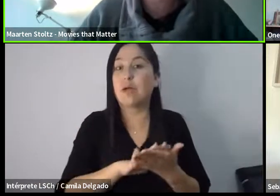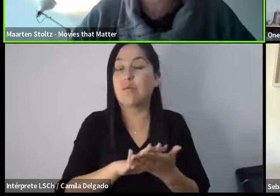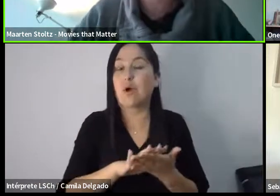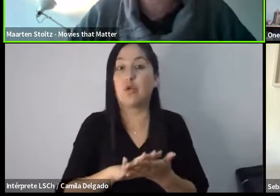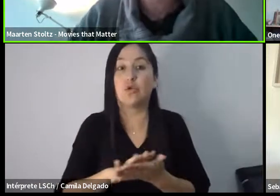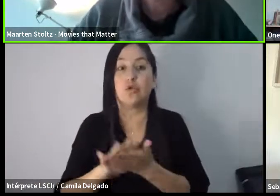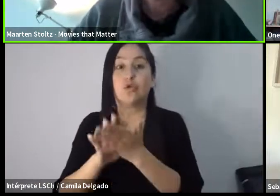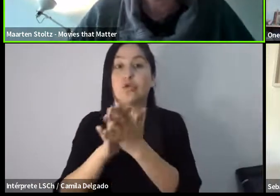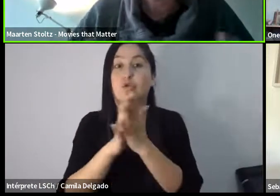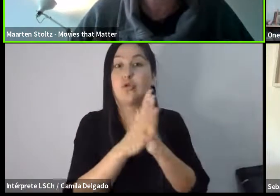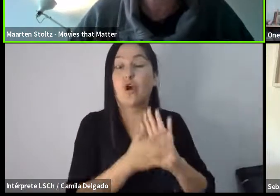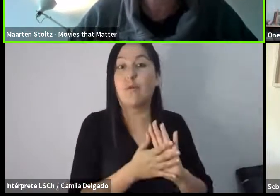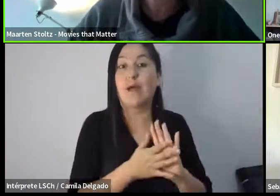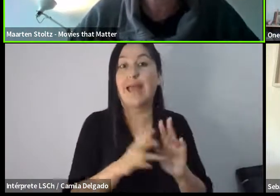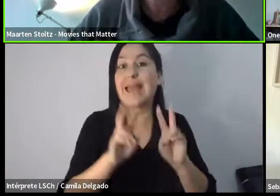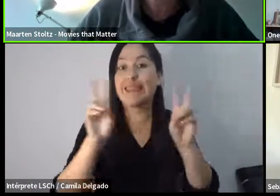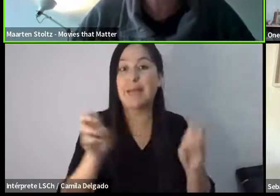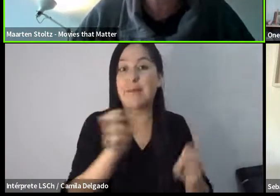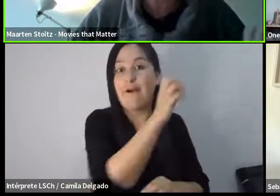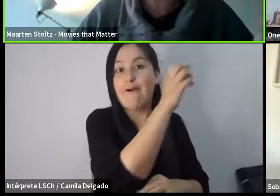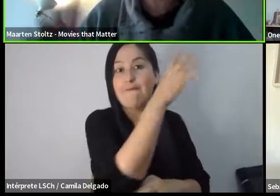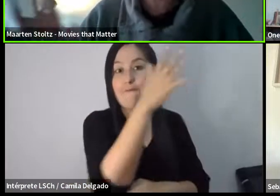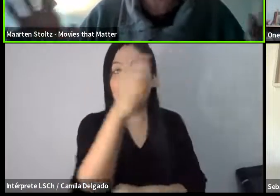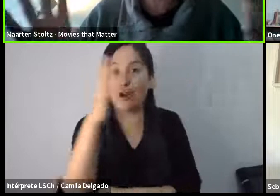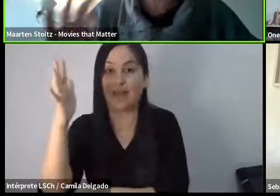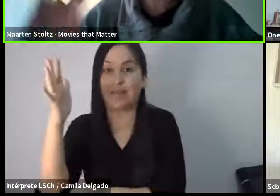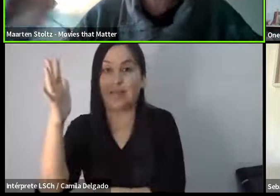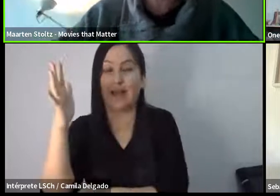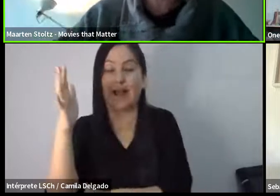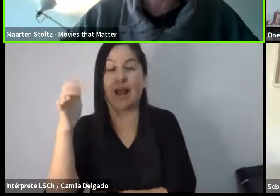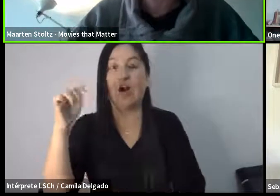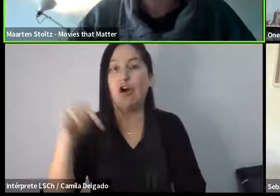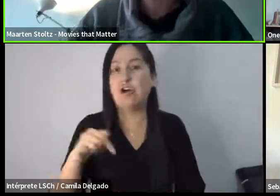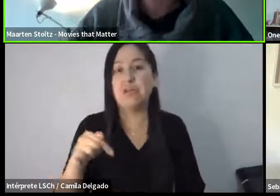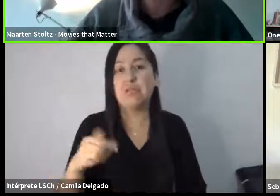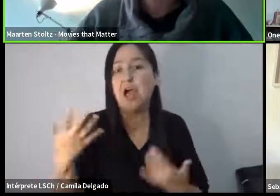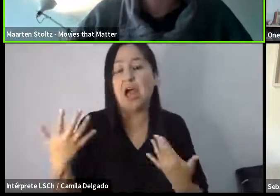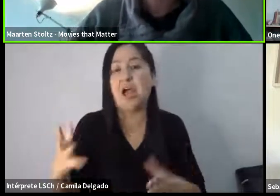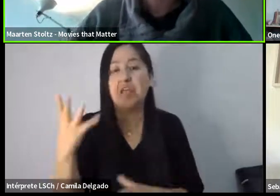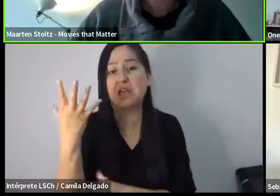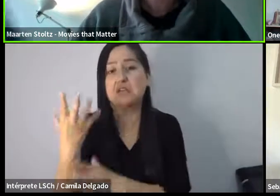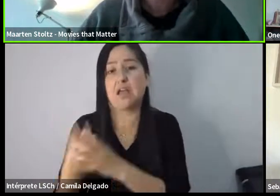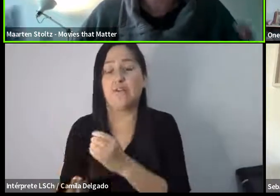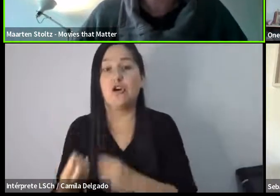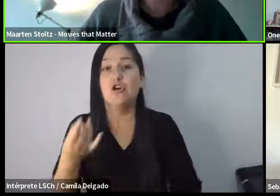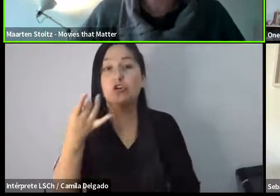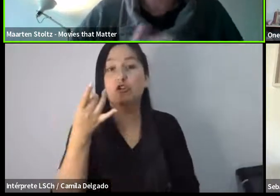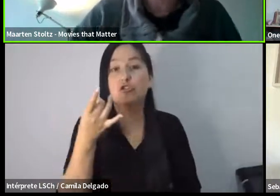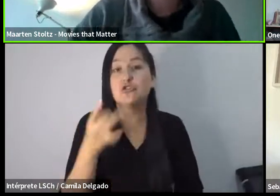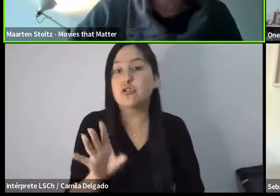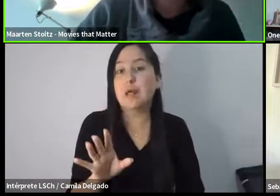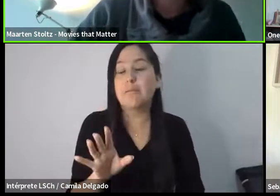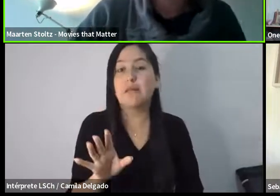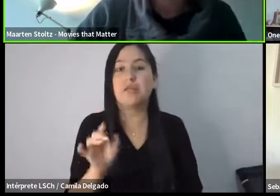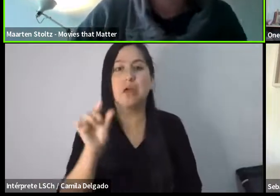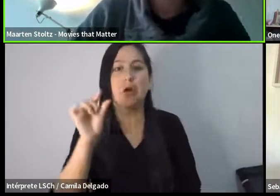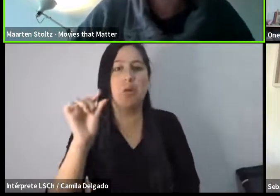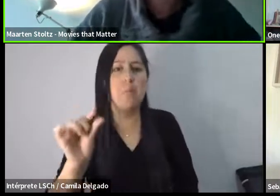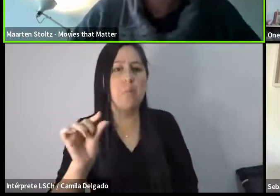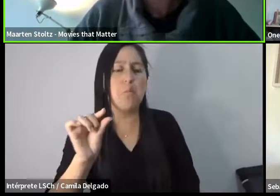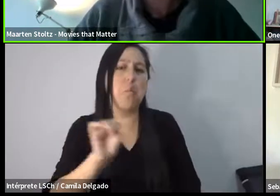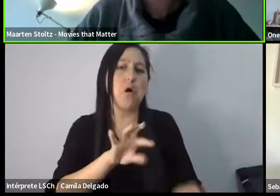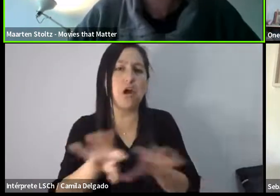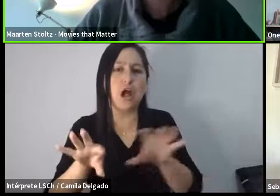something to say about it. And now that it's over, you only hear here and there what's going on, but not as much as a couple of months